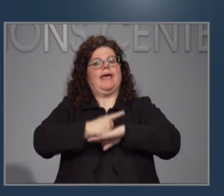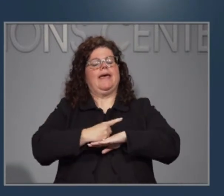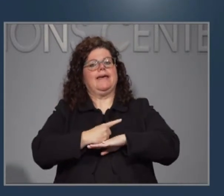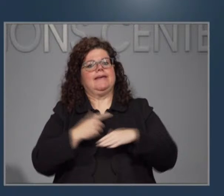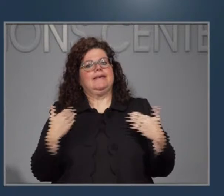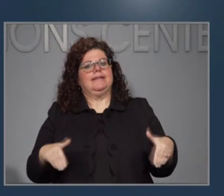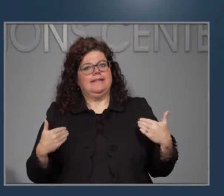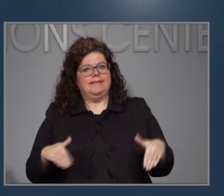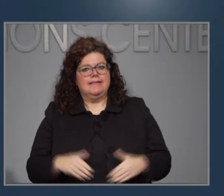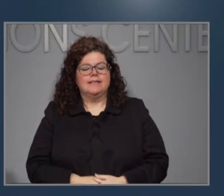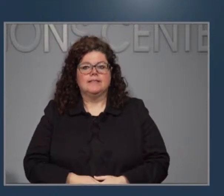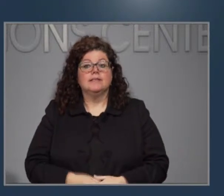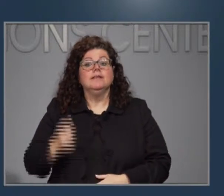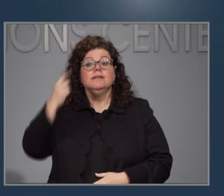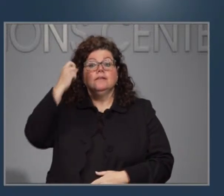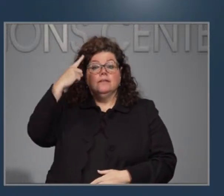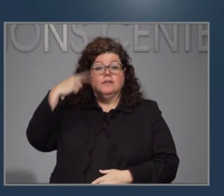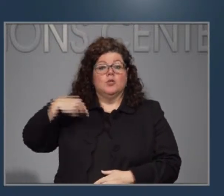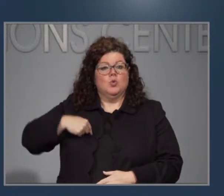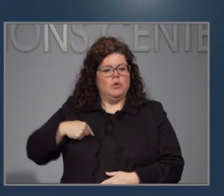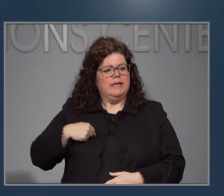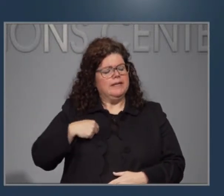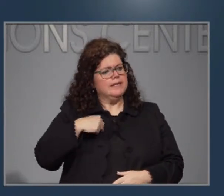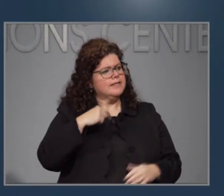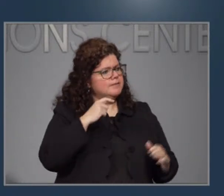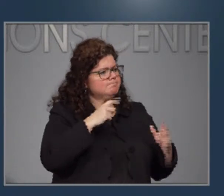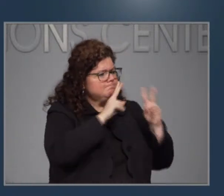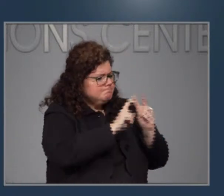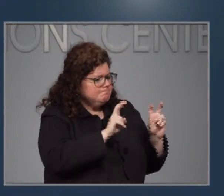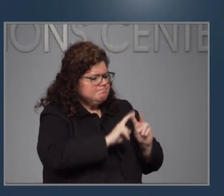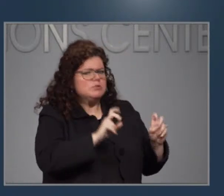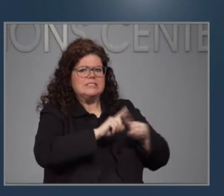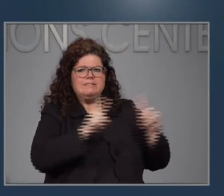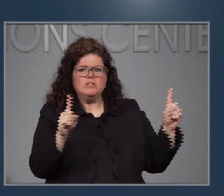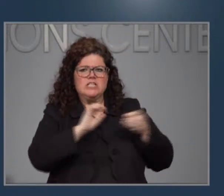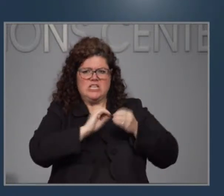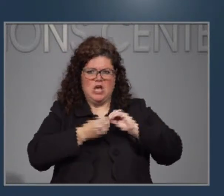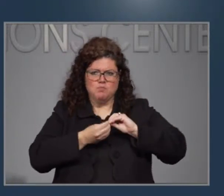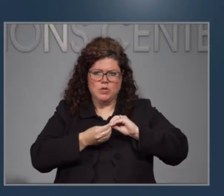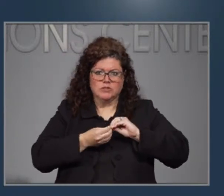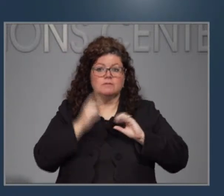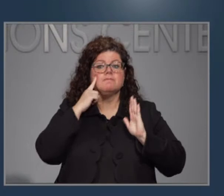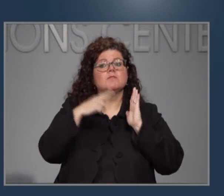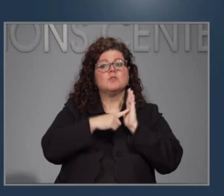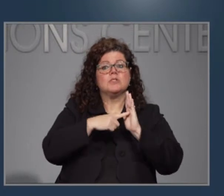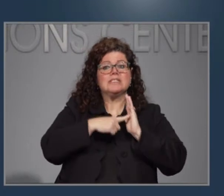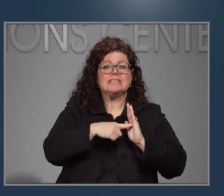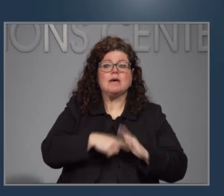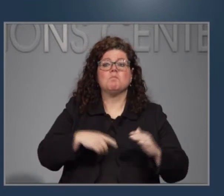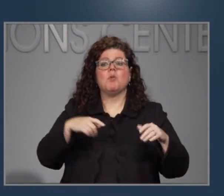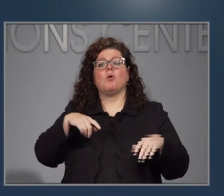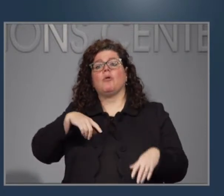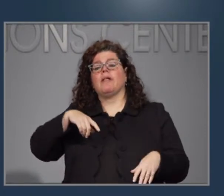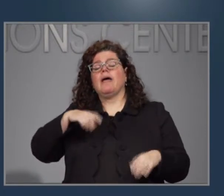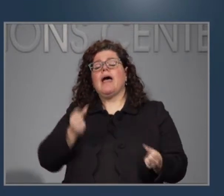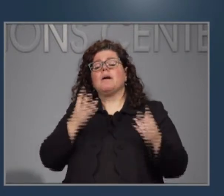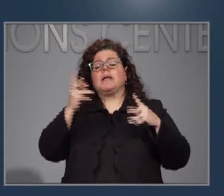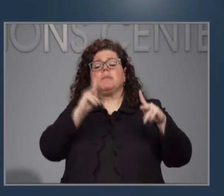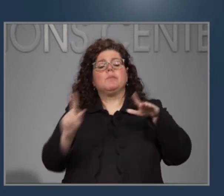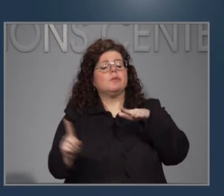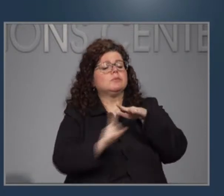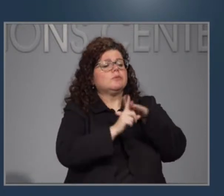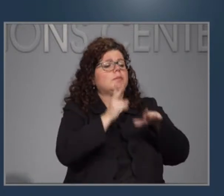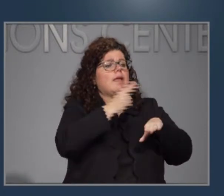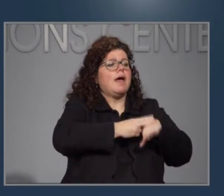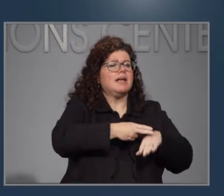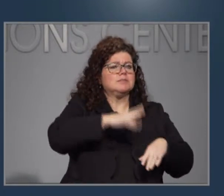a combination of trends that guide our decision-making. That includes COVID-like syndromic cases, lab-confirmed